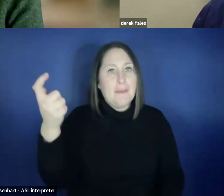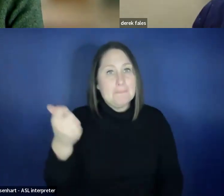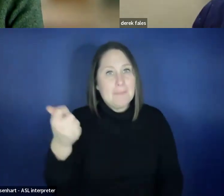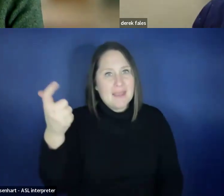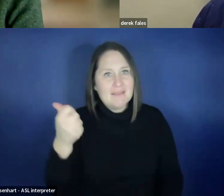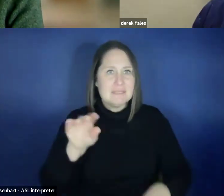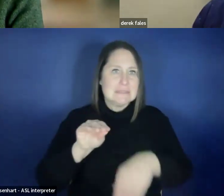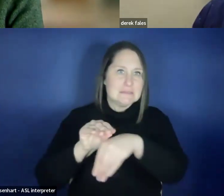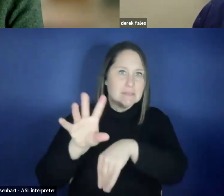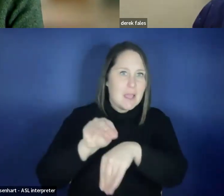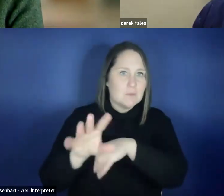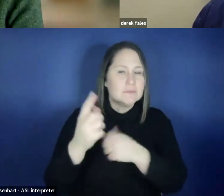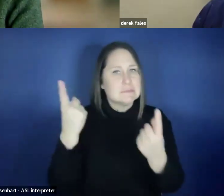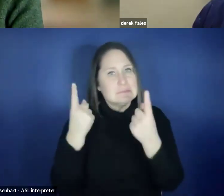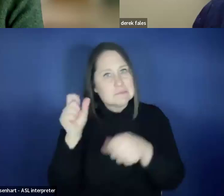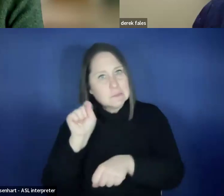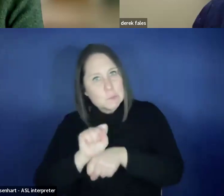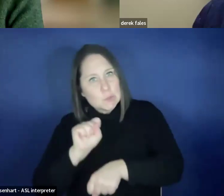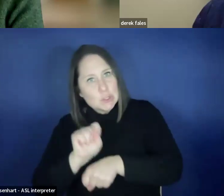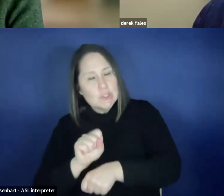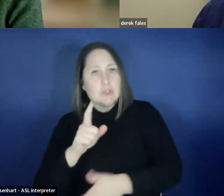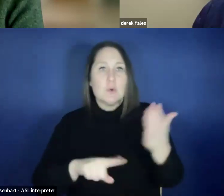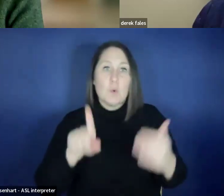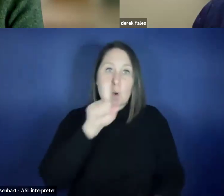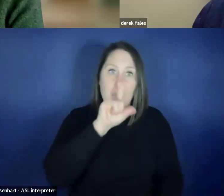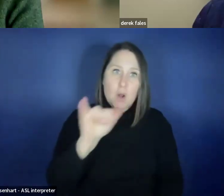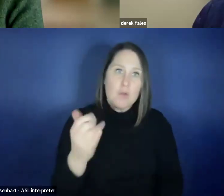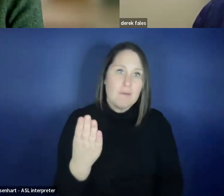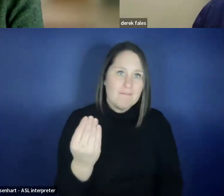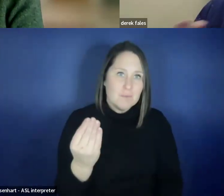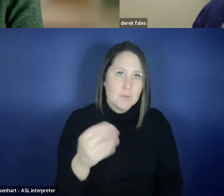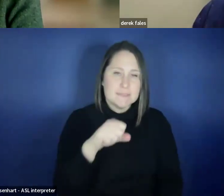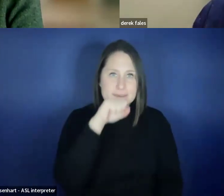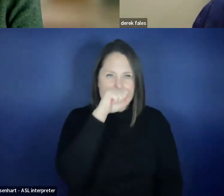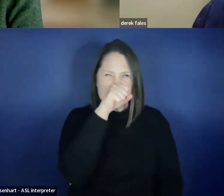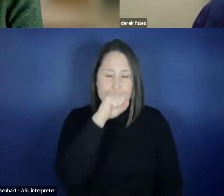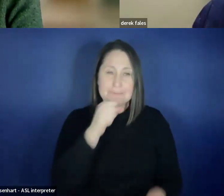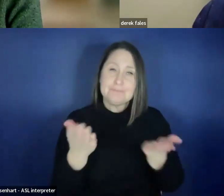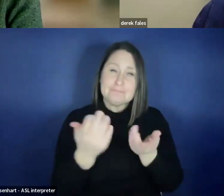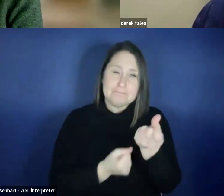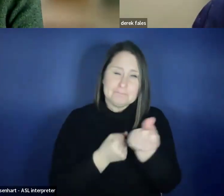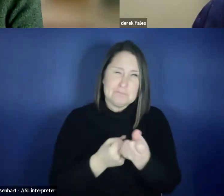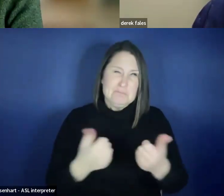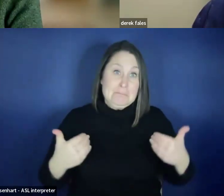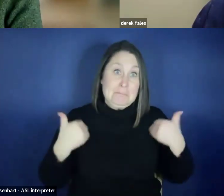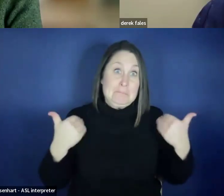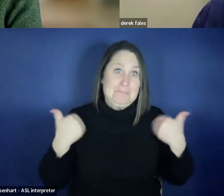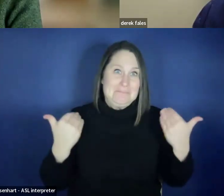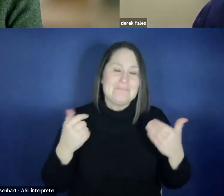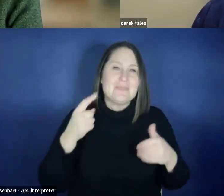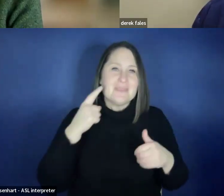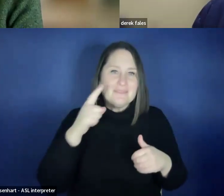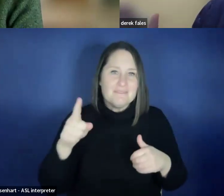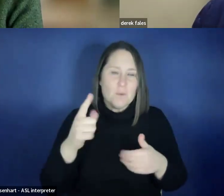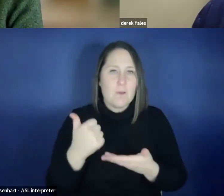thinking about work, thinking what that looks like at the age of 14, and services that support the youth to really